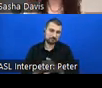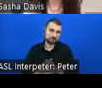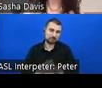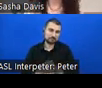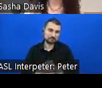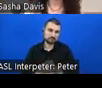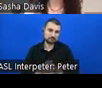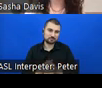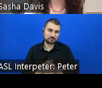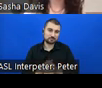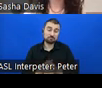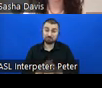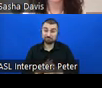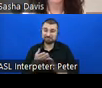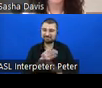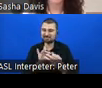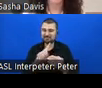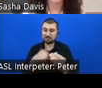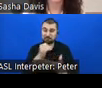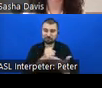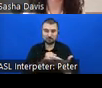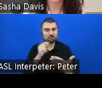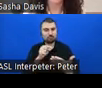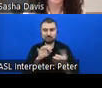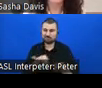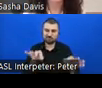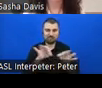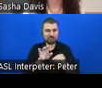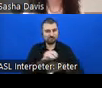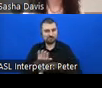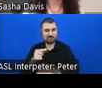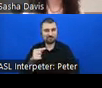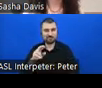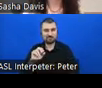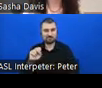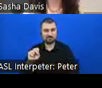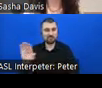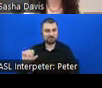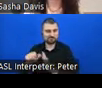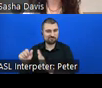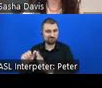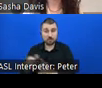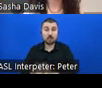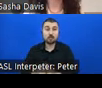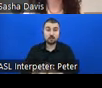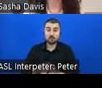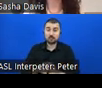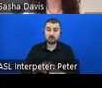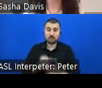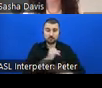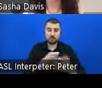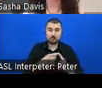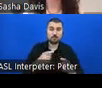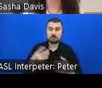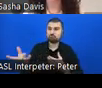So I mentioned the drawings, how significant they were for Gross's work. He drew both from life and from imagination.